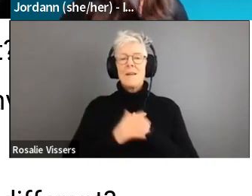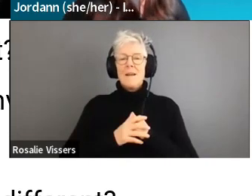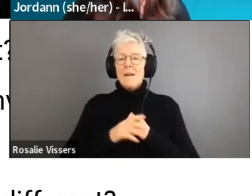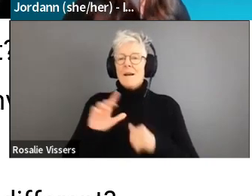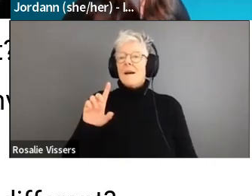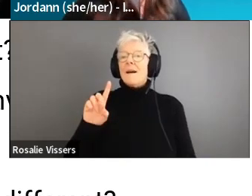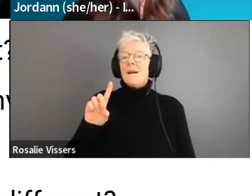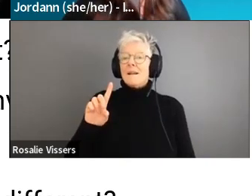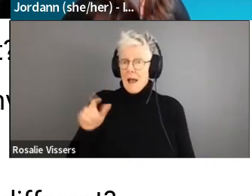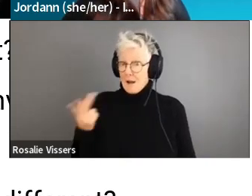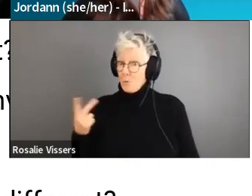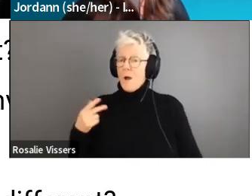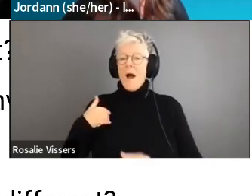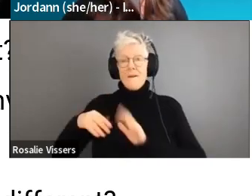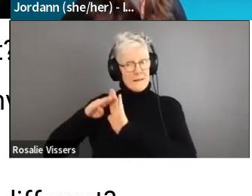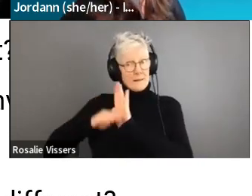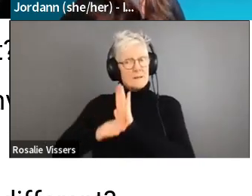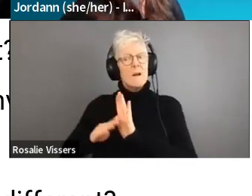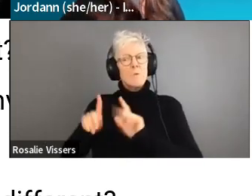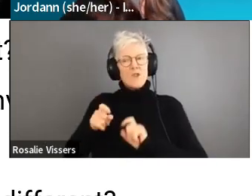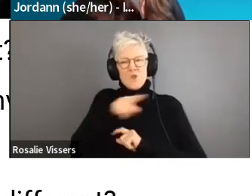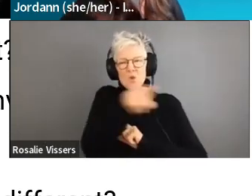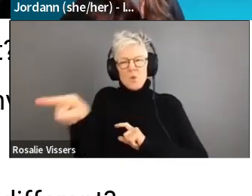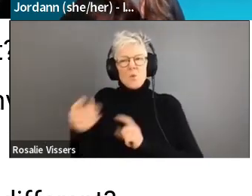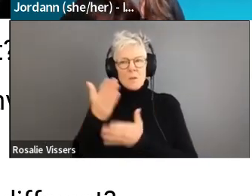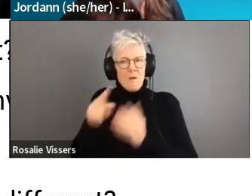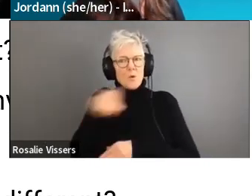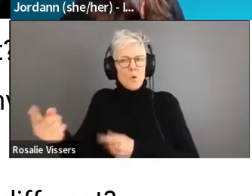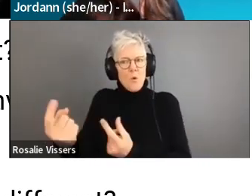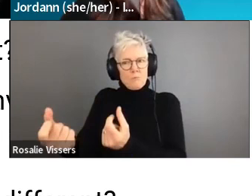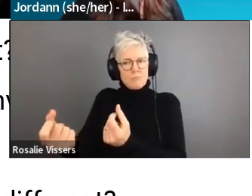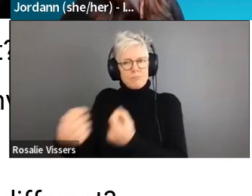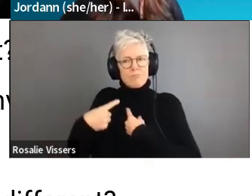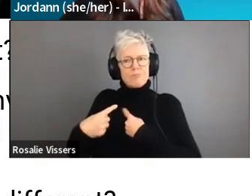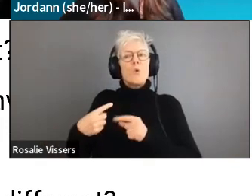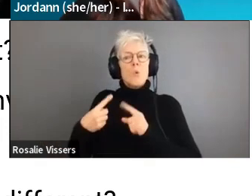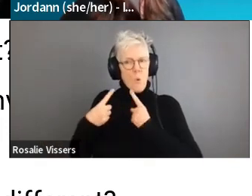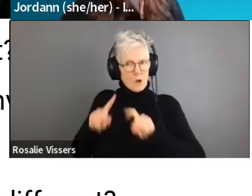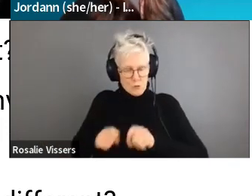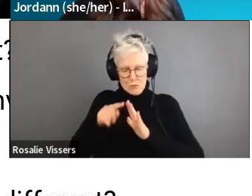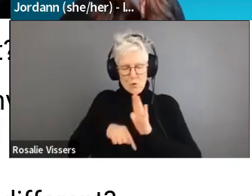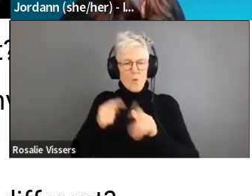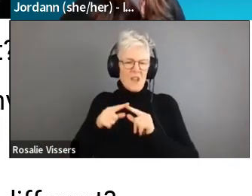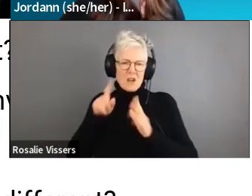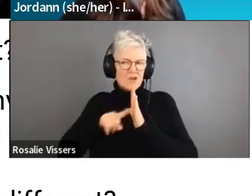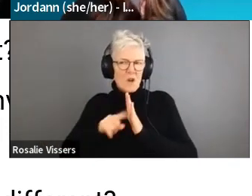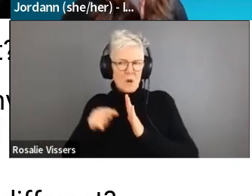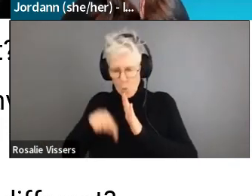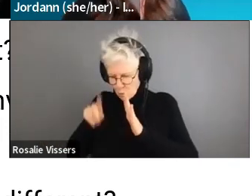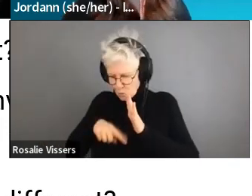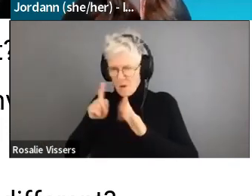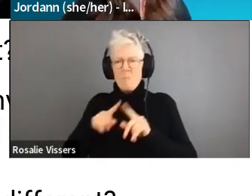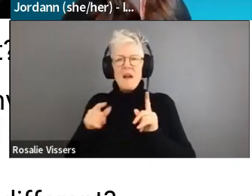Diana and I also have a list of questions that you all submitted in advance ahead of the last 3 sessions, so we can refer to those if we need to. But I wanted